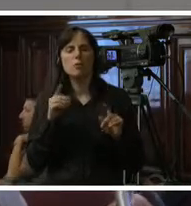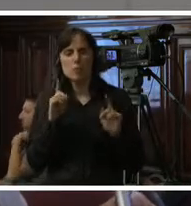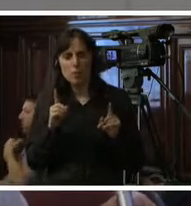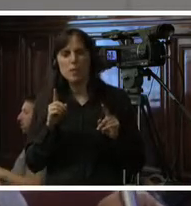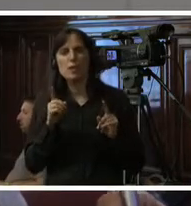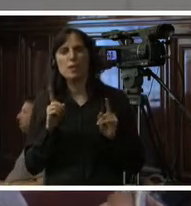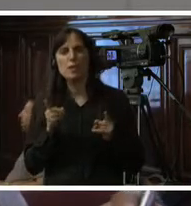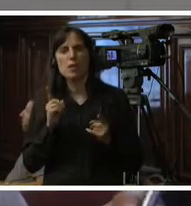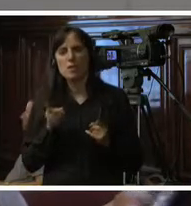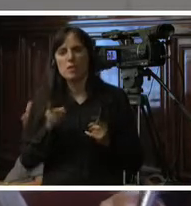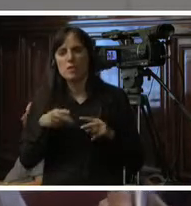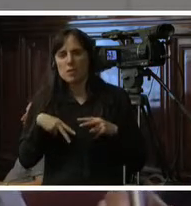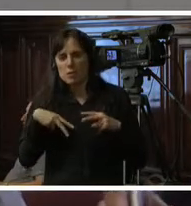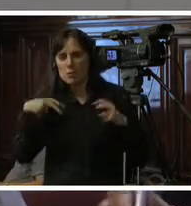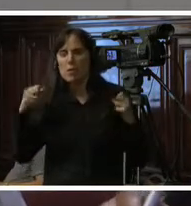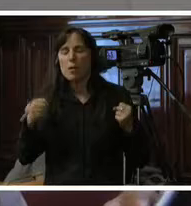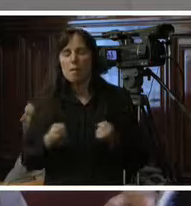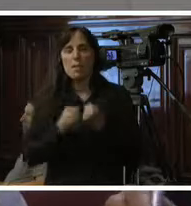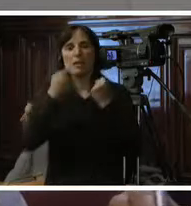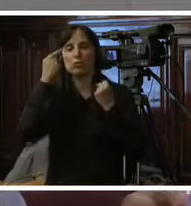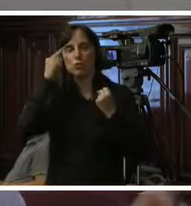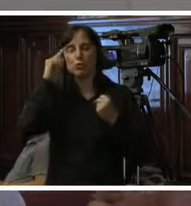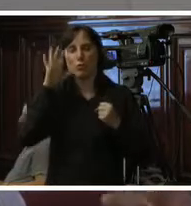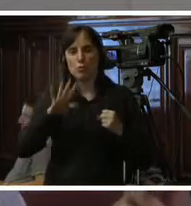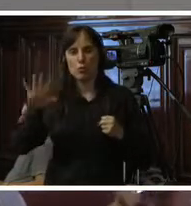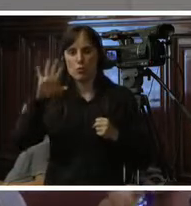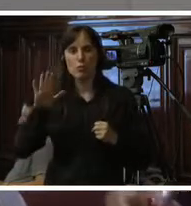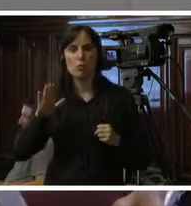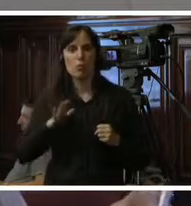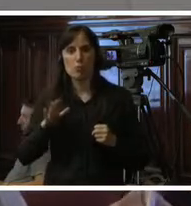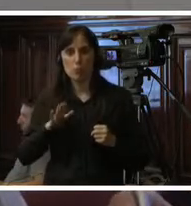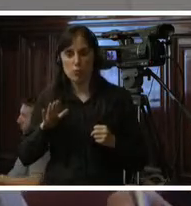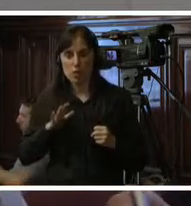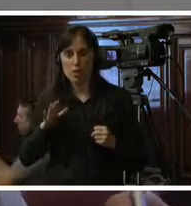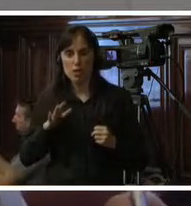psychologically as women and as mothers.